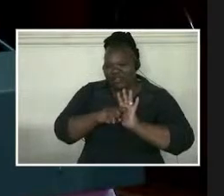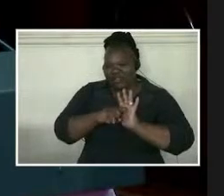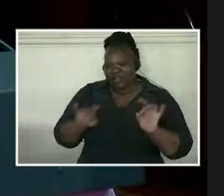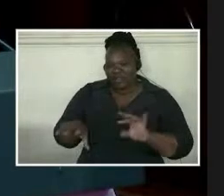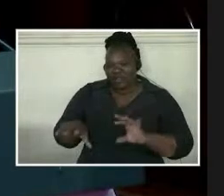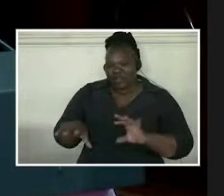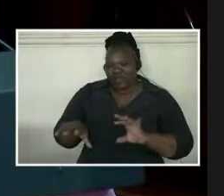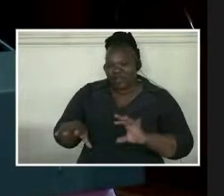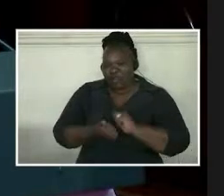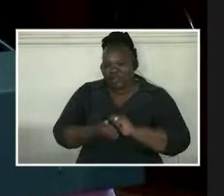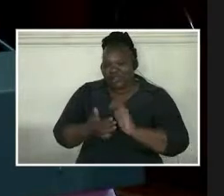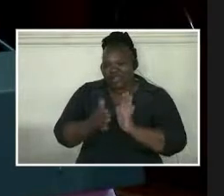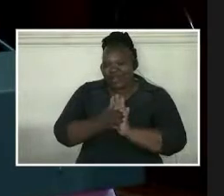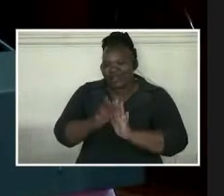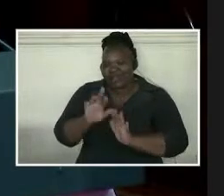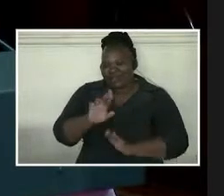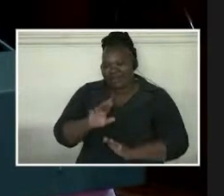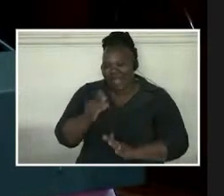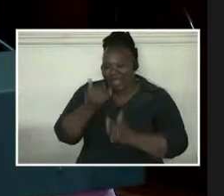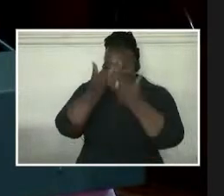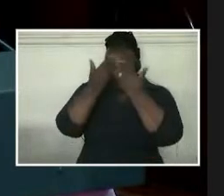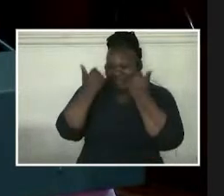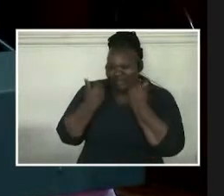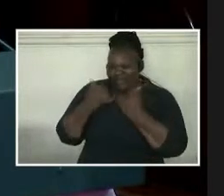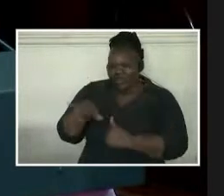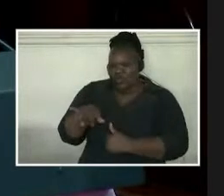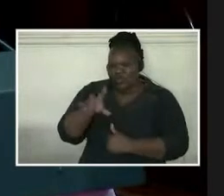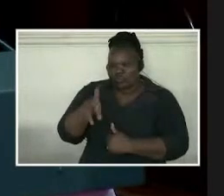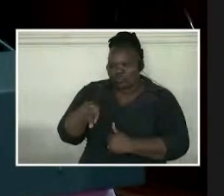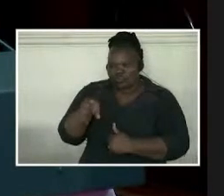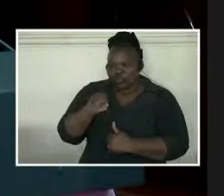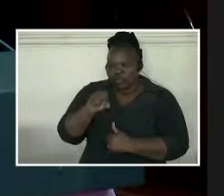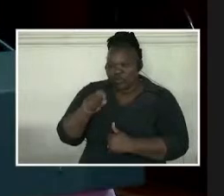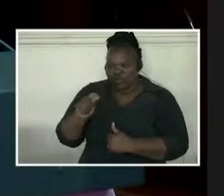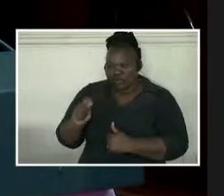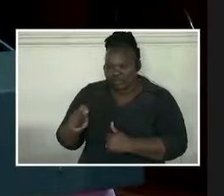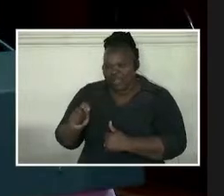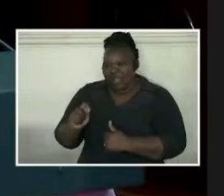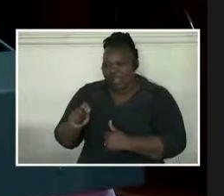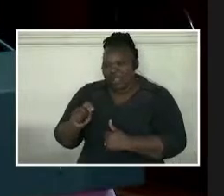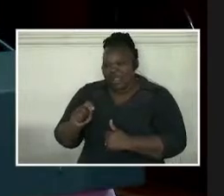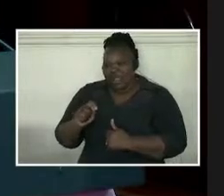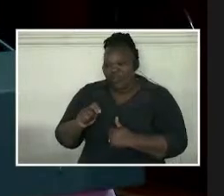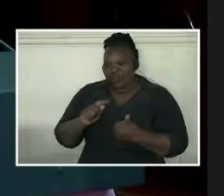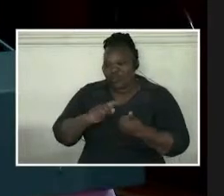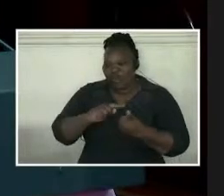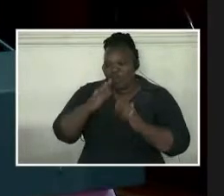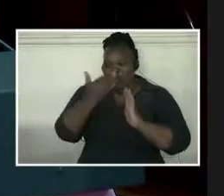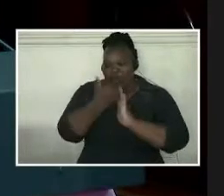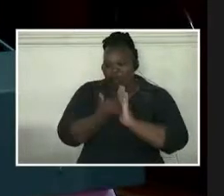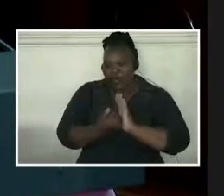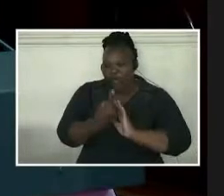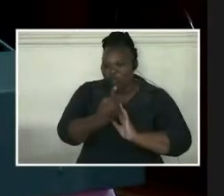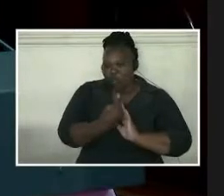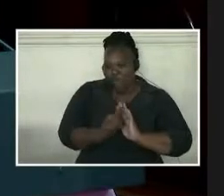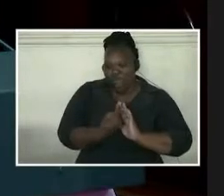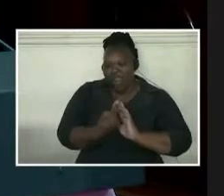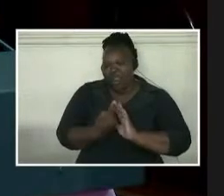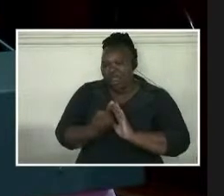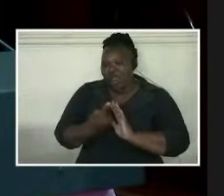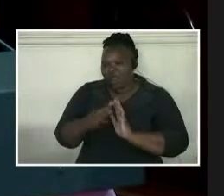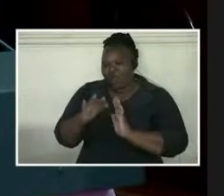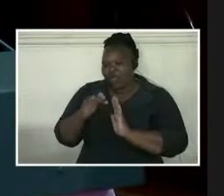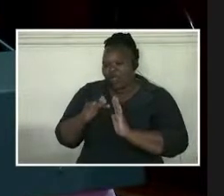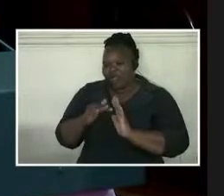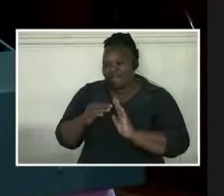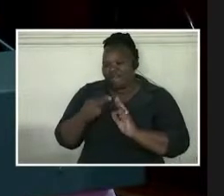recreation we do not know which posts will be sacrificed within program one in the process of fertilization of of